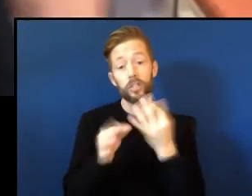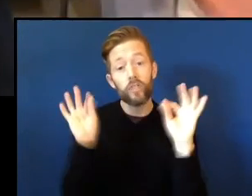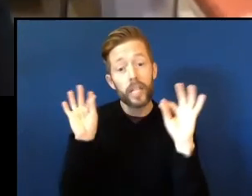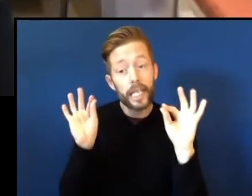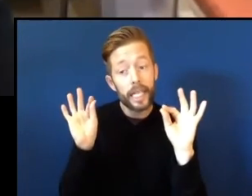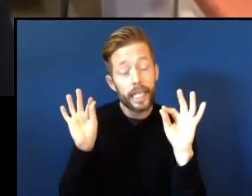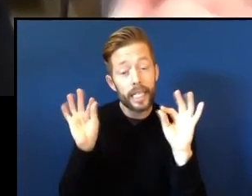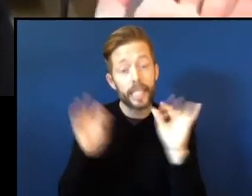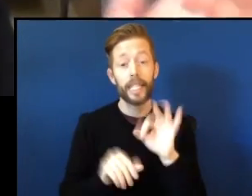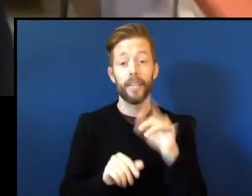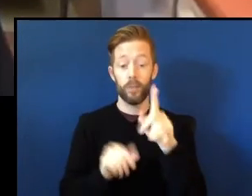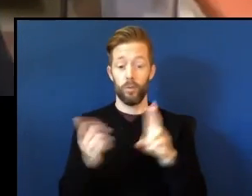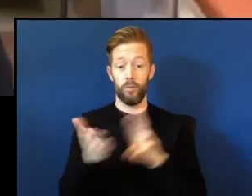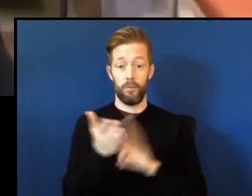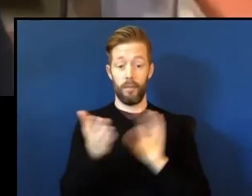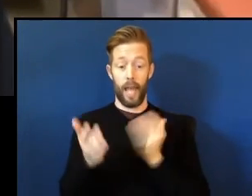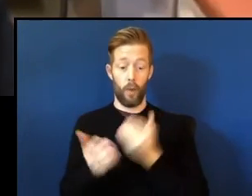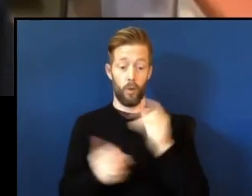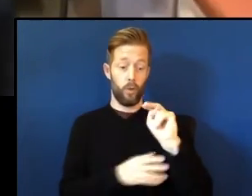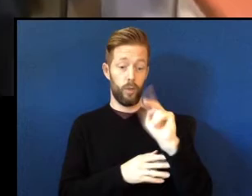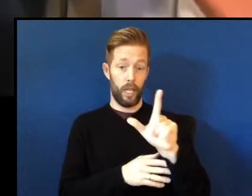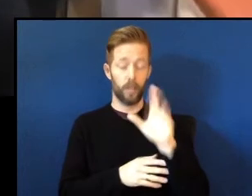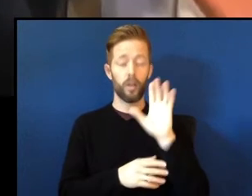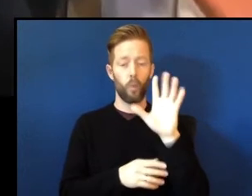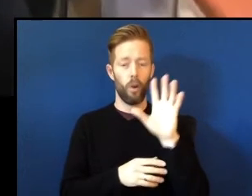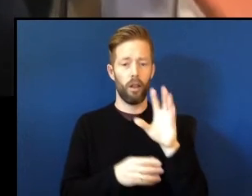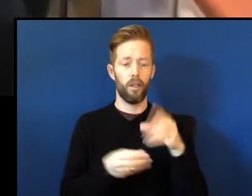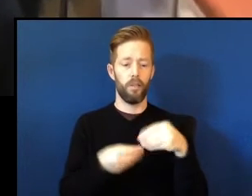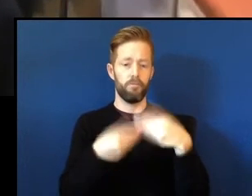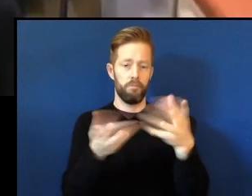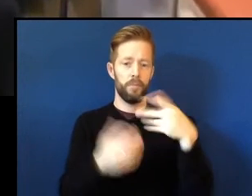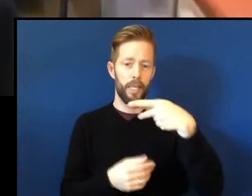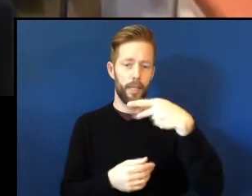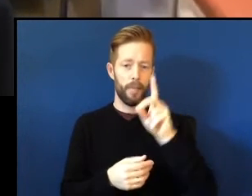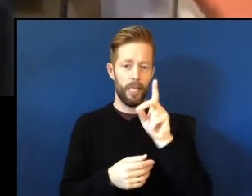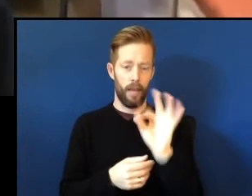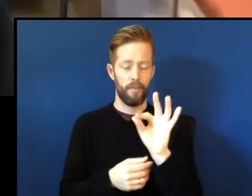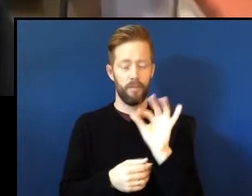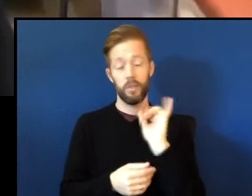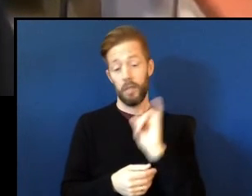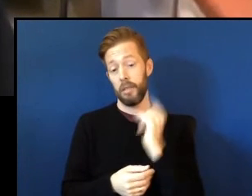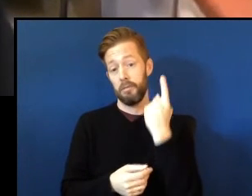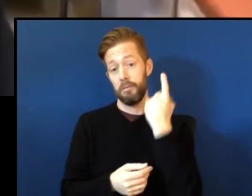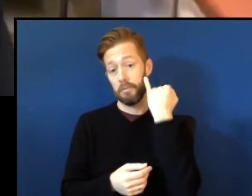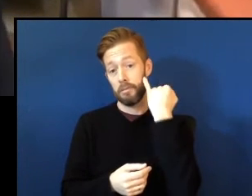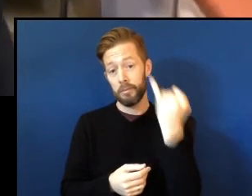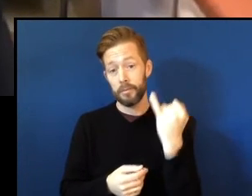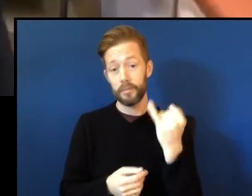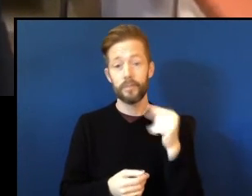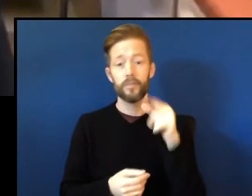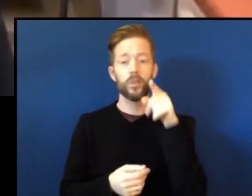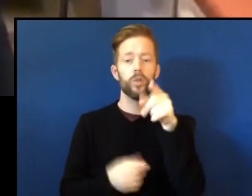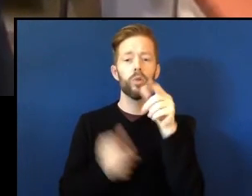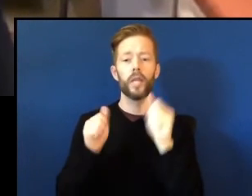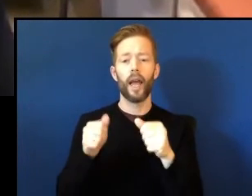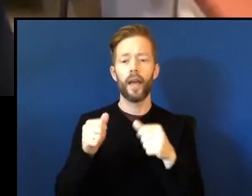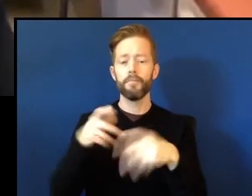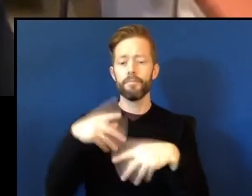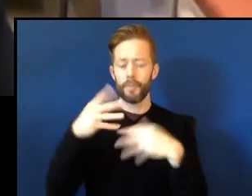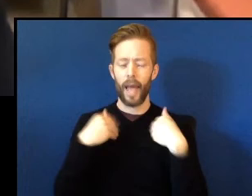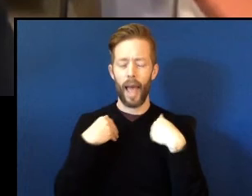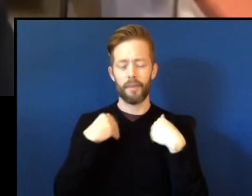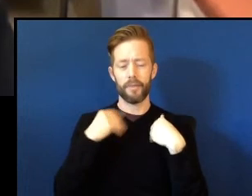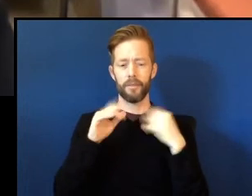If you sign up for our newsletter, you'll get the whole PDF. So that might be a place to start. It's, you can look through there are